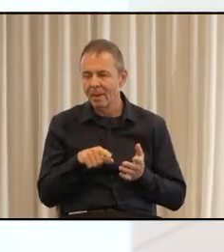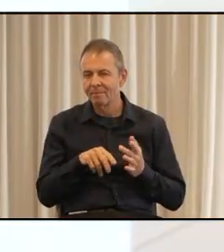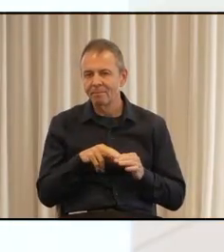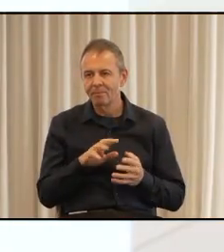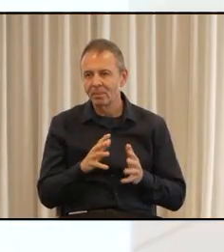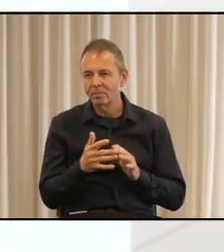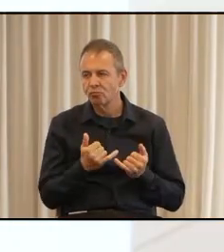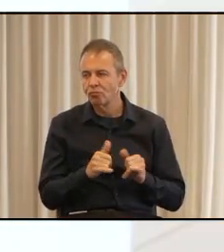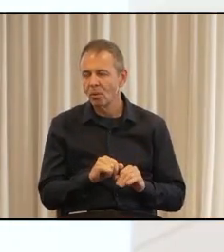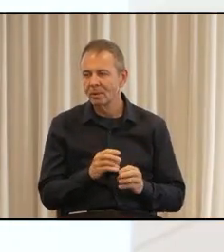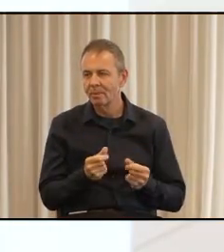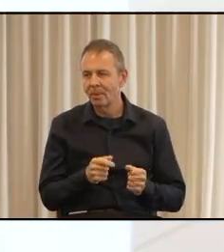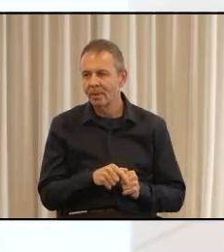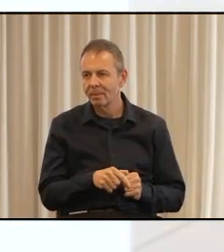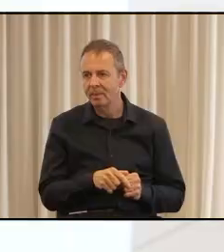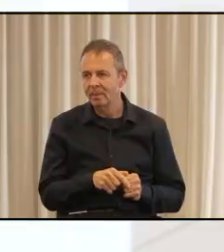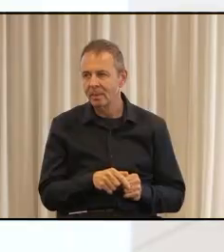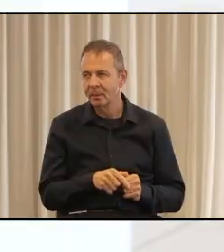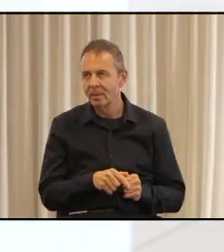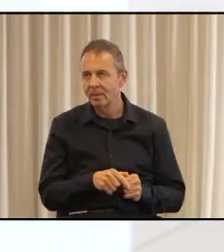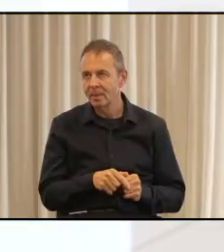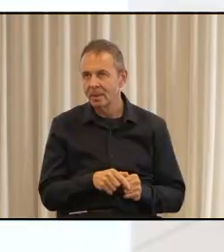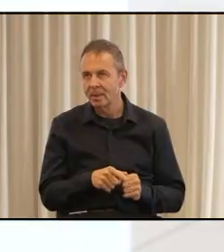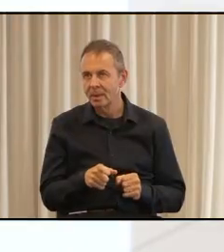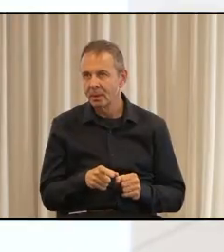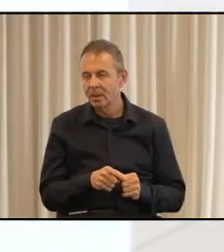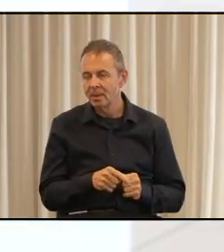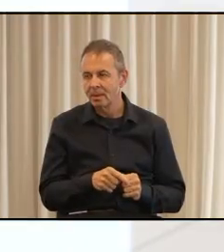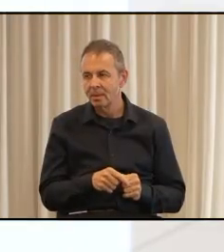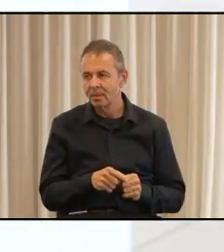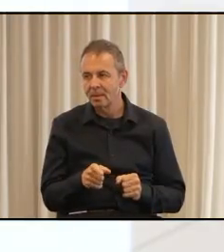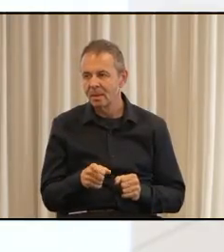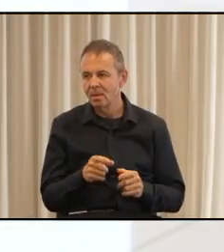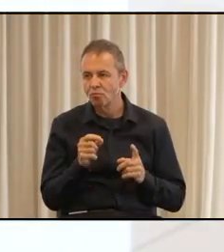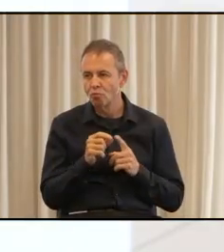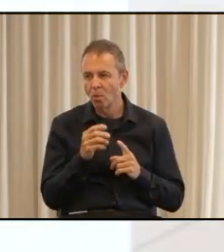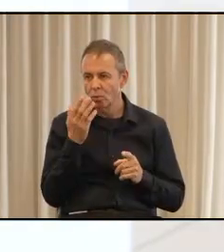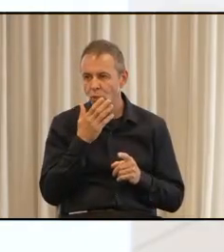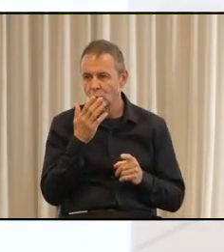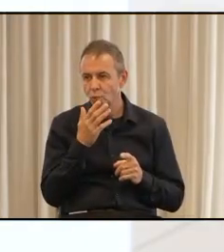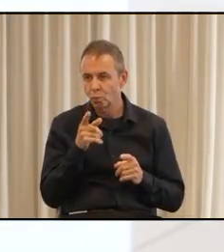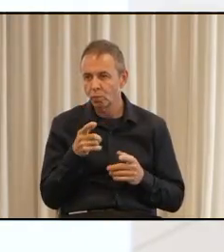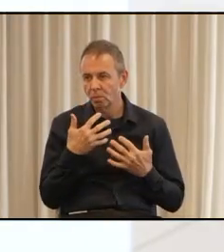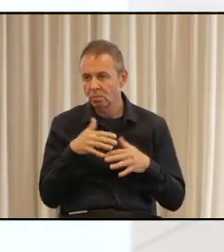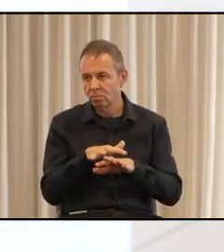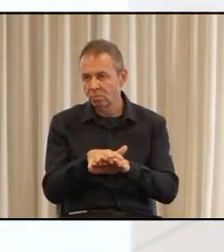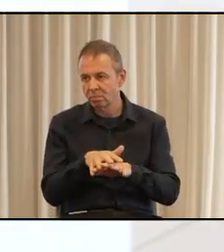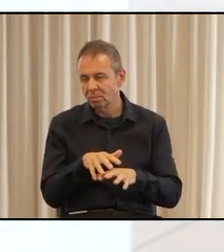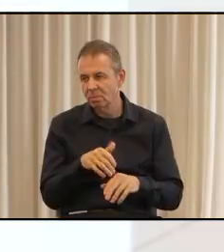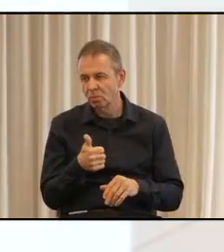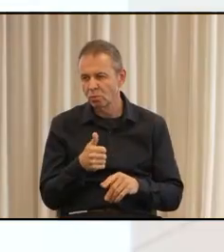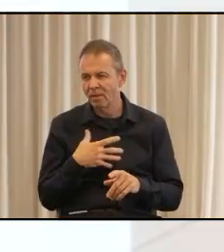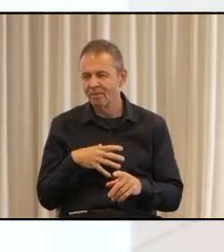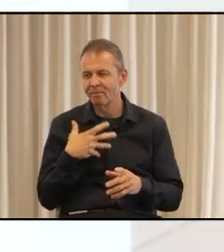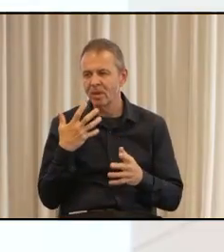He had a difficult. He spent most of his primary school years in a mainstream class, which was really beneficial because